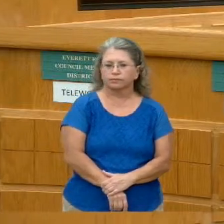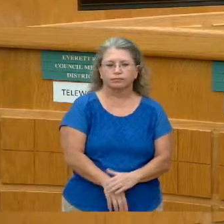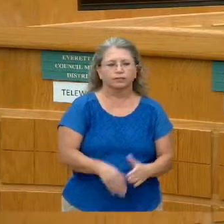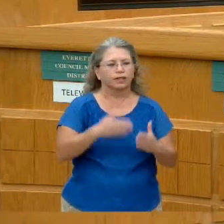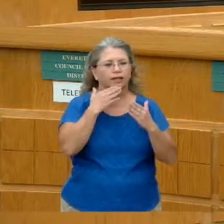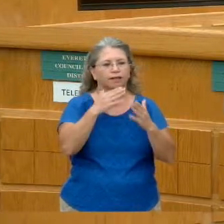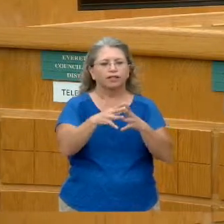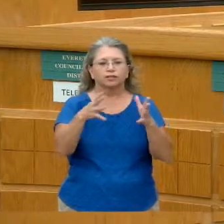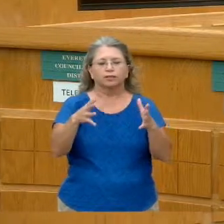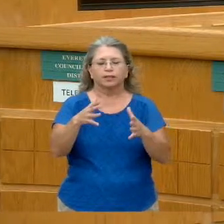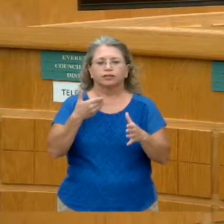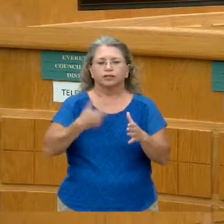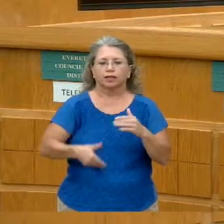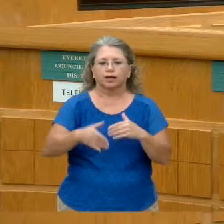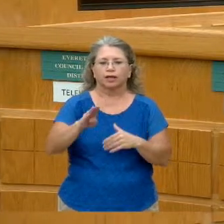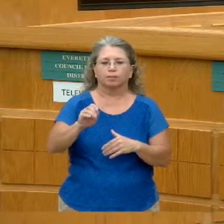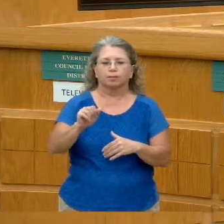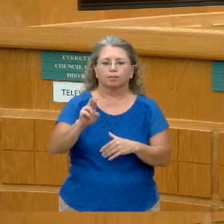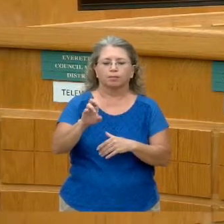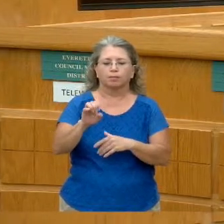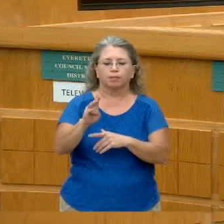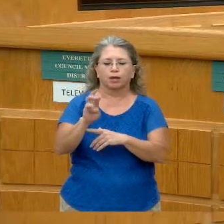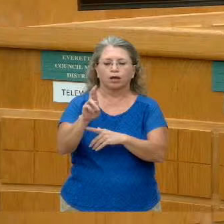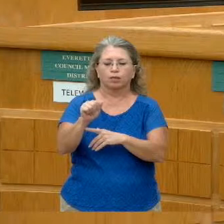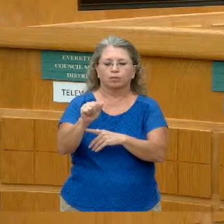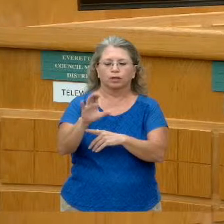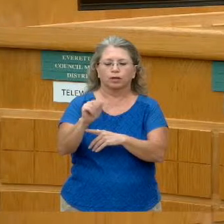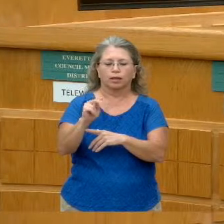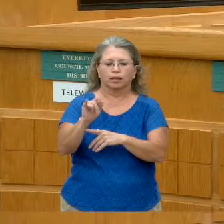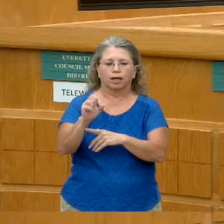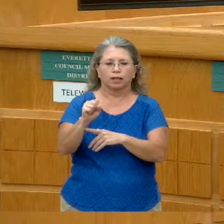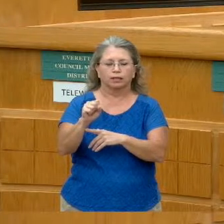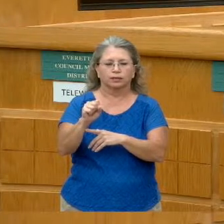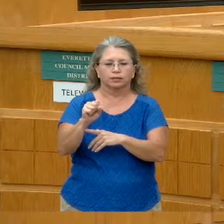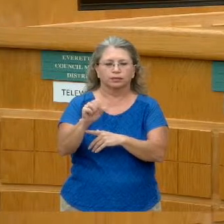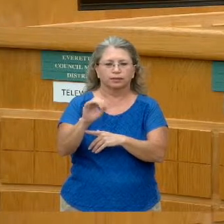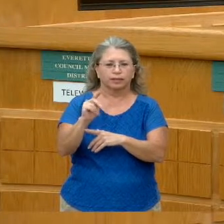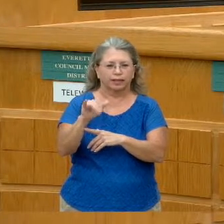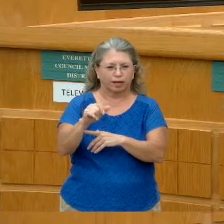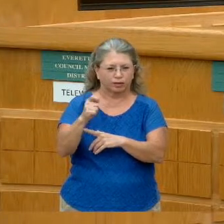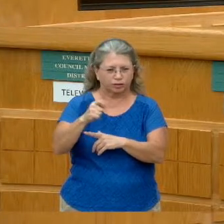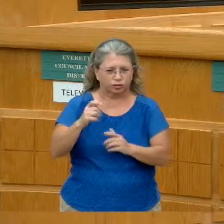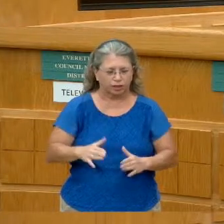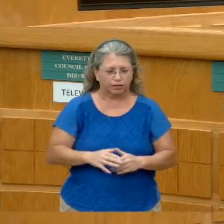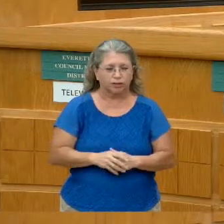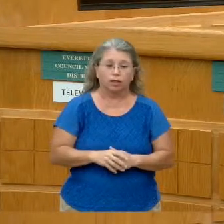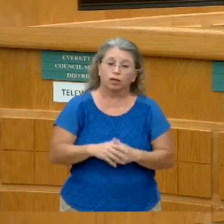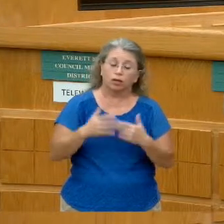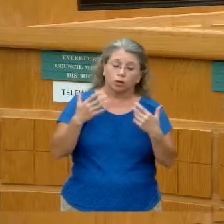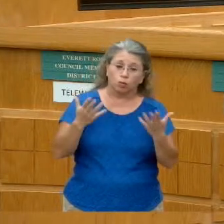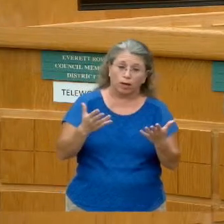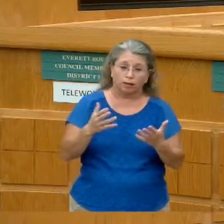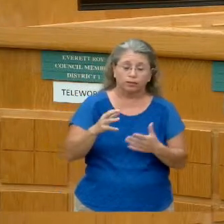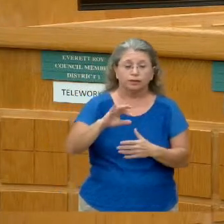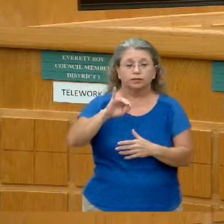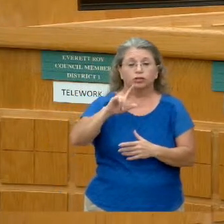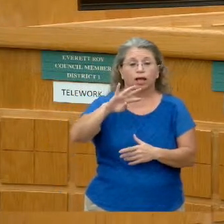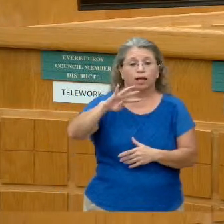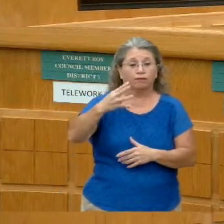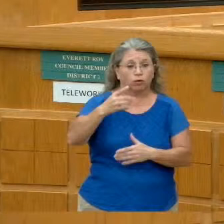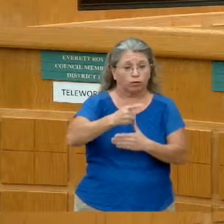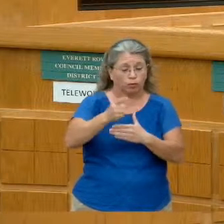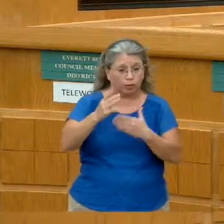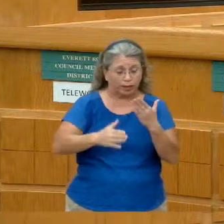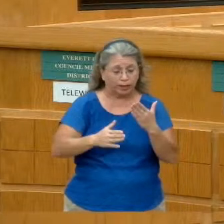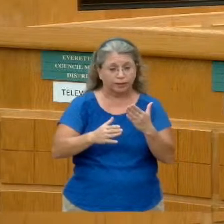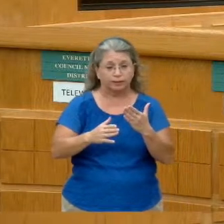Thank you so much. Barbara Canales, Nueces County Judge. Well, July 4th weekend is, in my opinion,